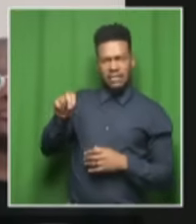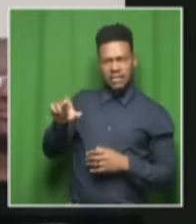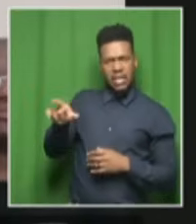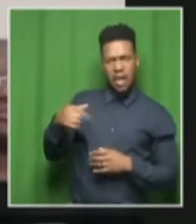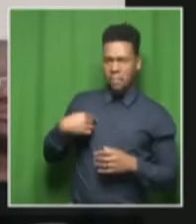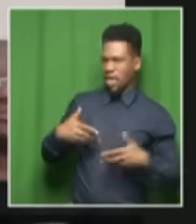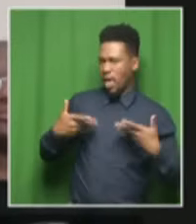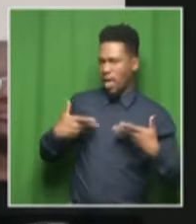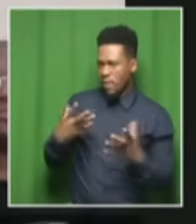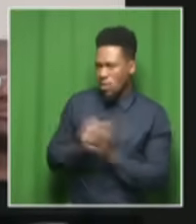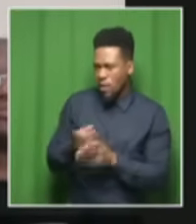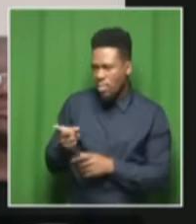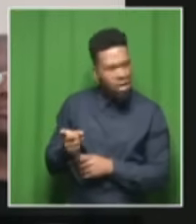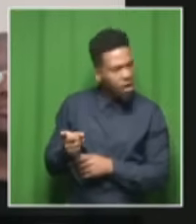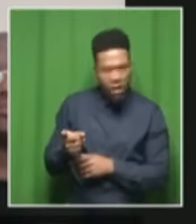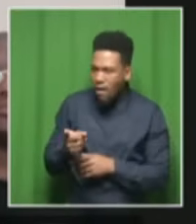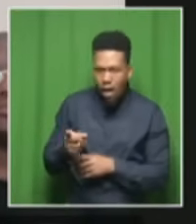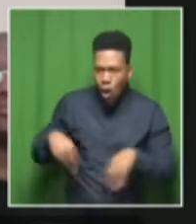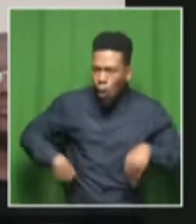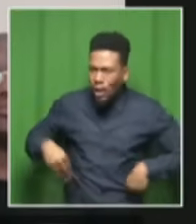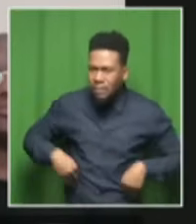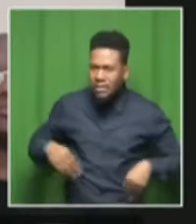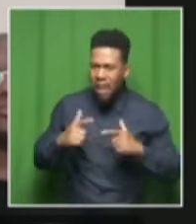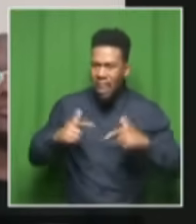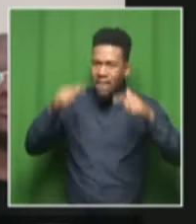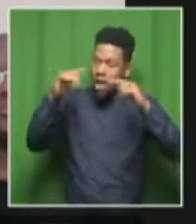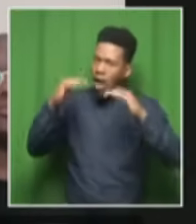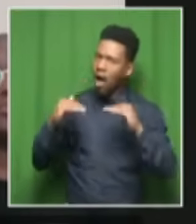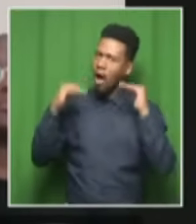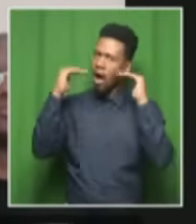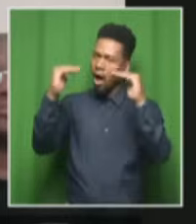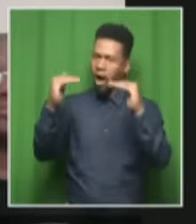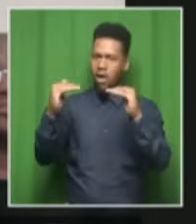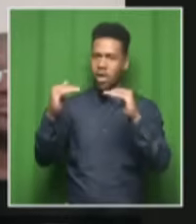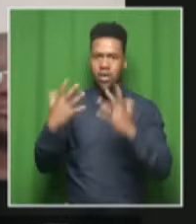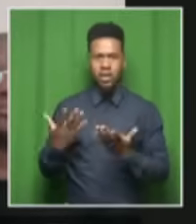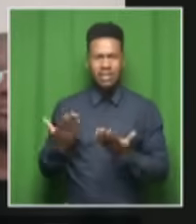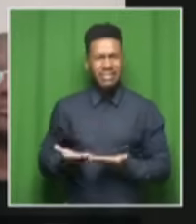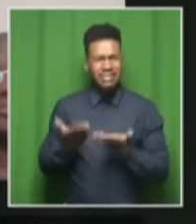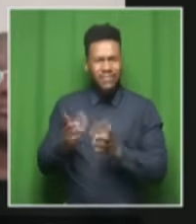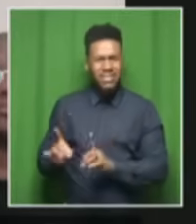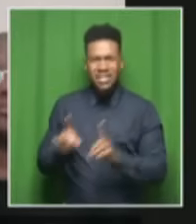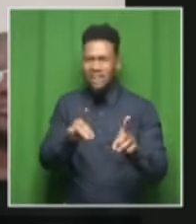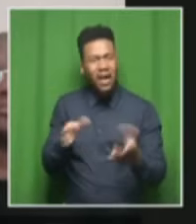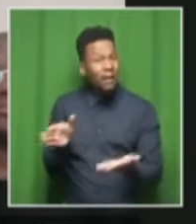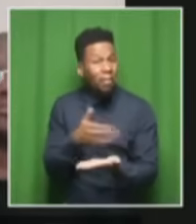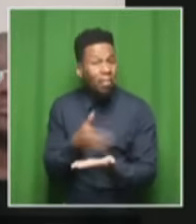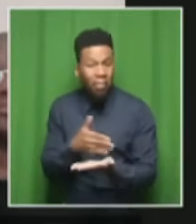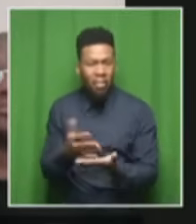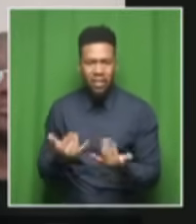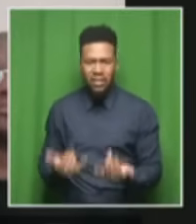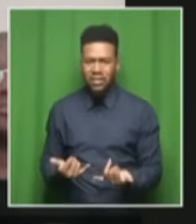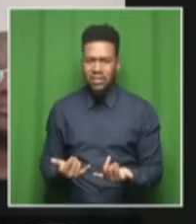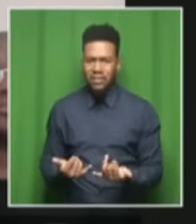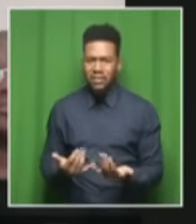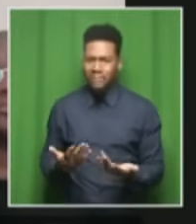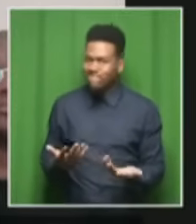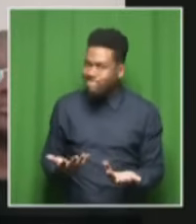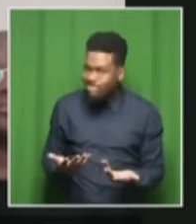the corruption levels that we all consider very normal. You know, I'm not happy with the lack of service delivery and, you know, the lining of pockets